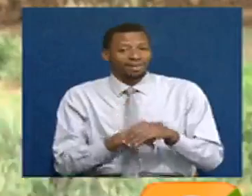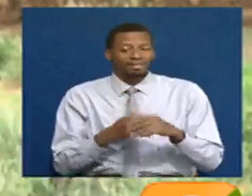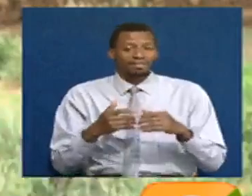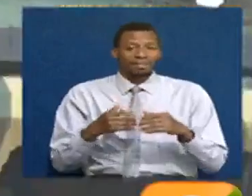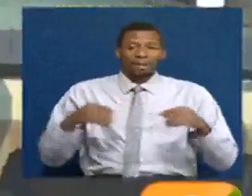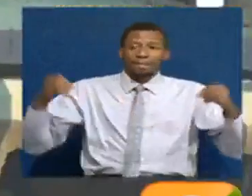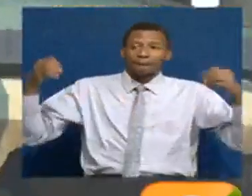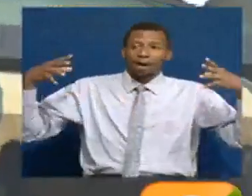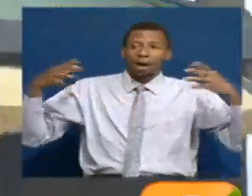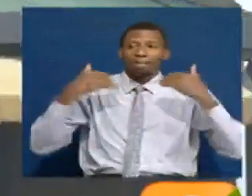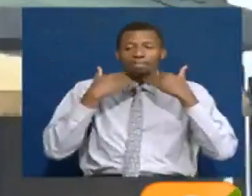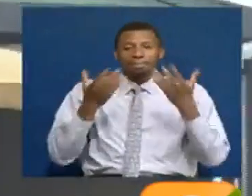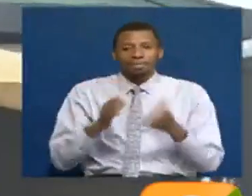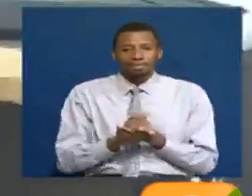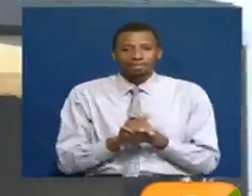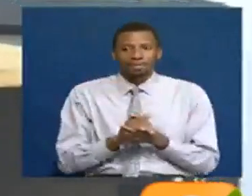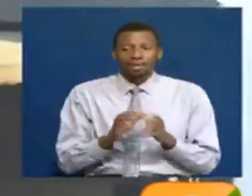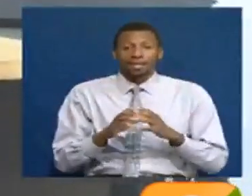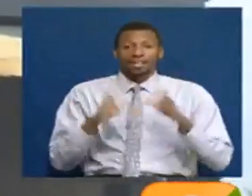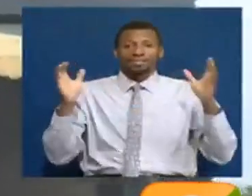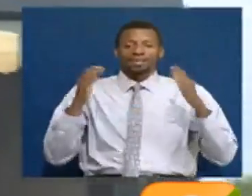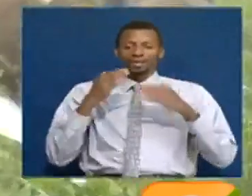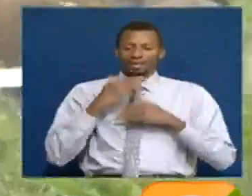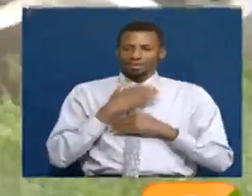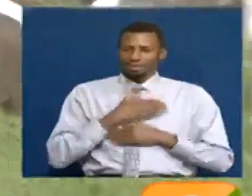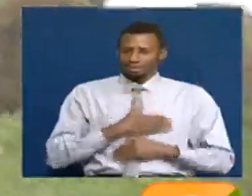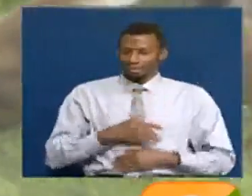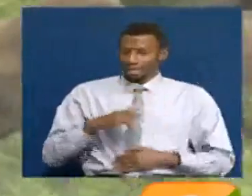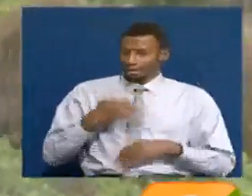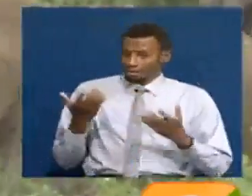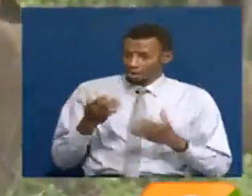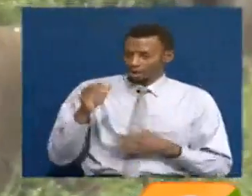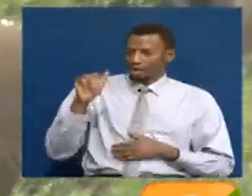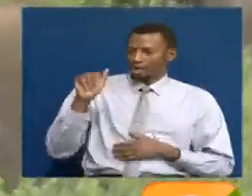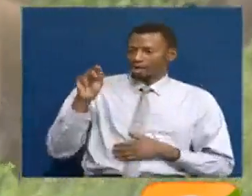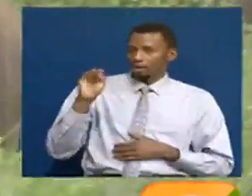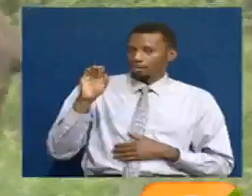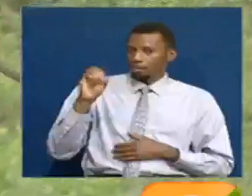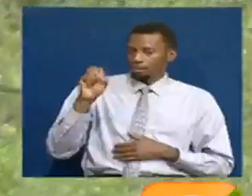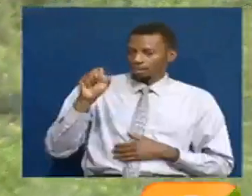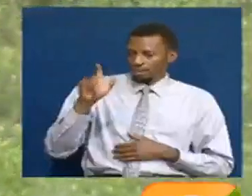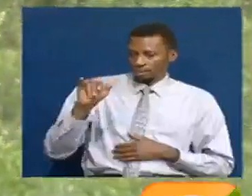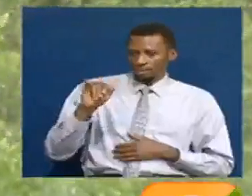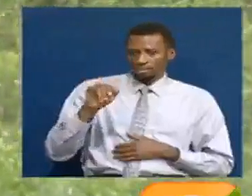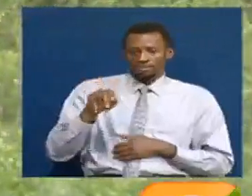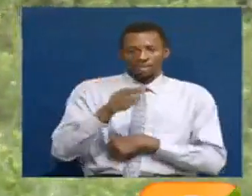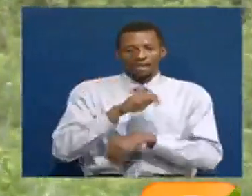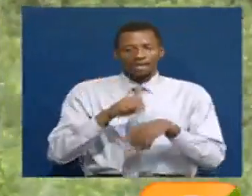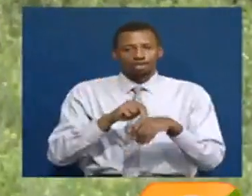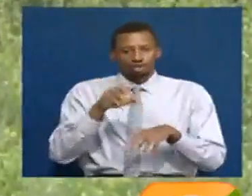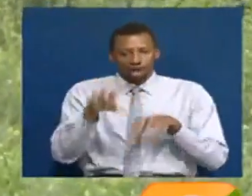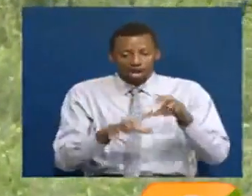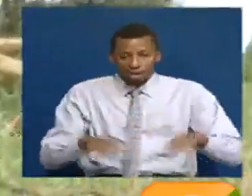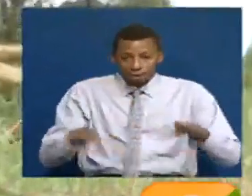there is no light. The greatest relief, however, has been felt at the Amboseli National Park, one of Kenya's key